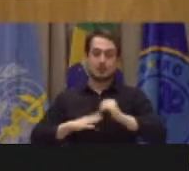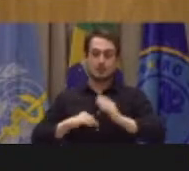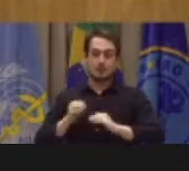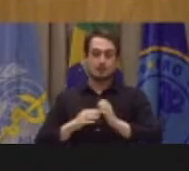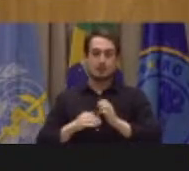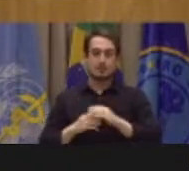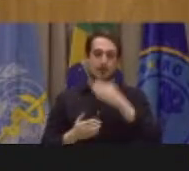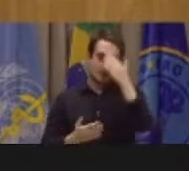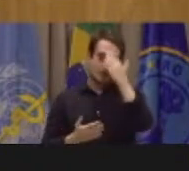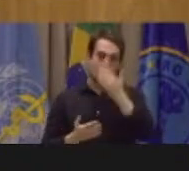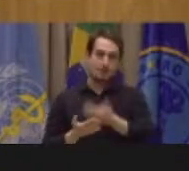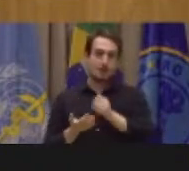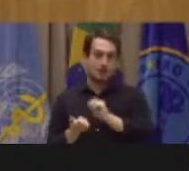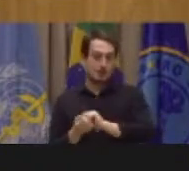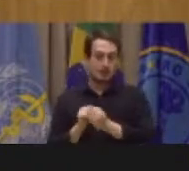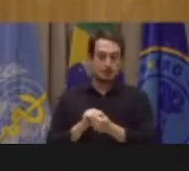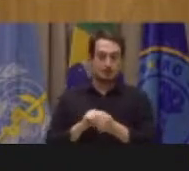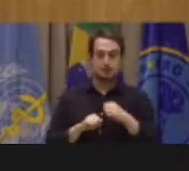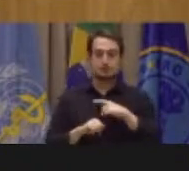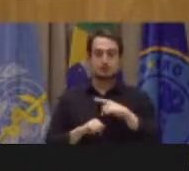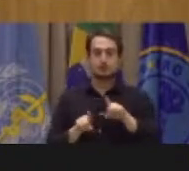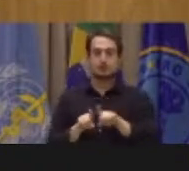the